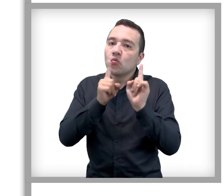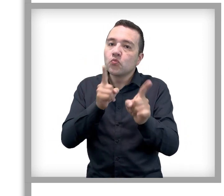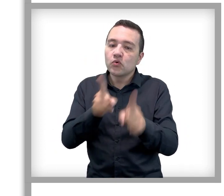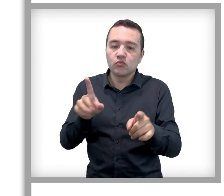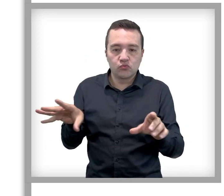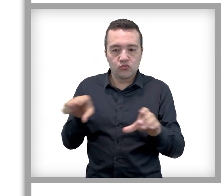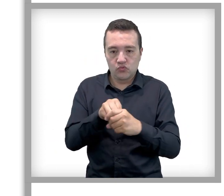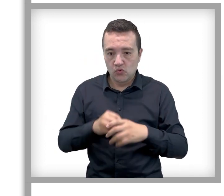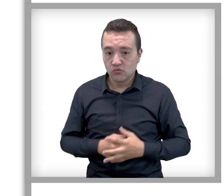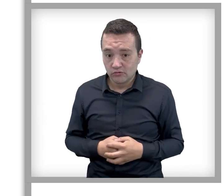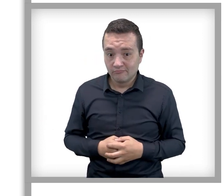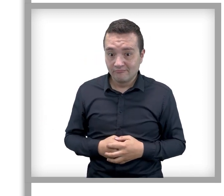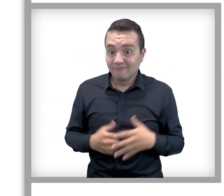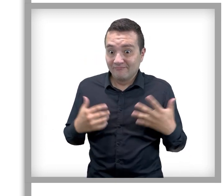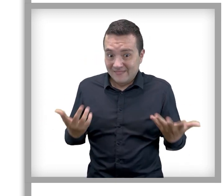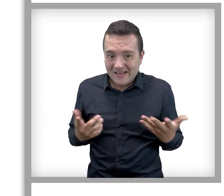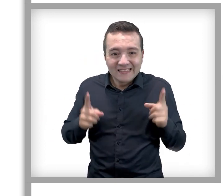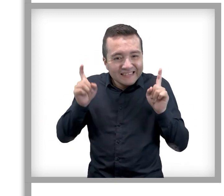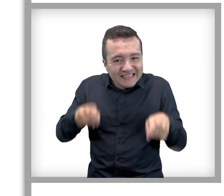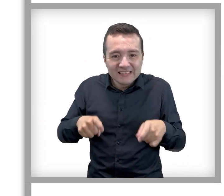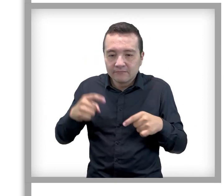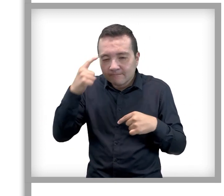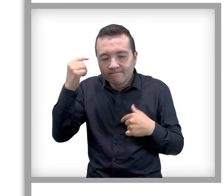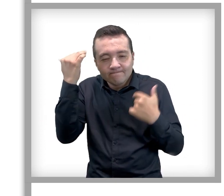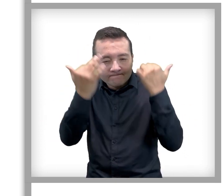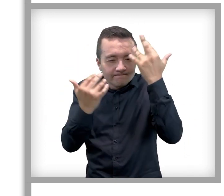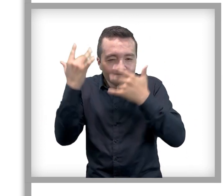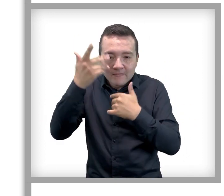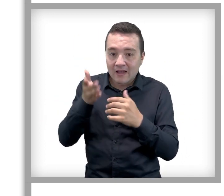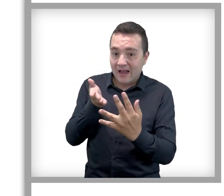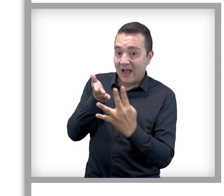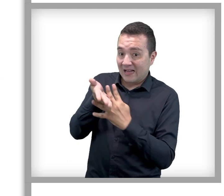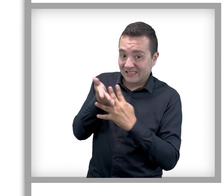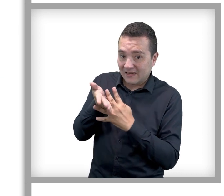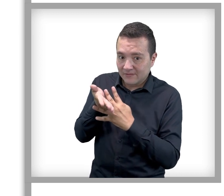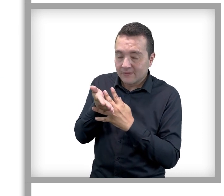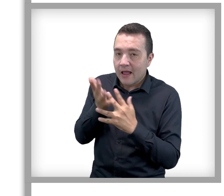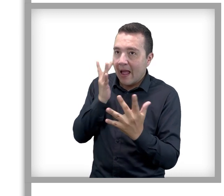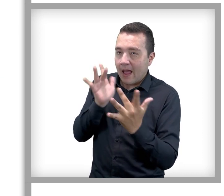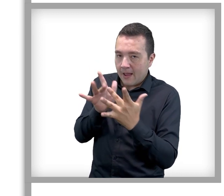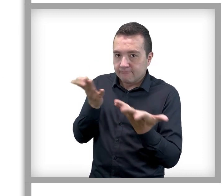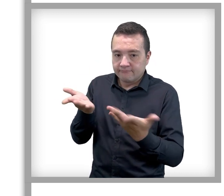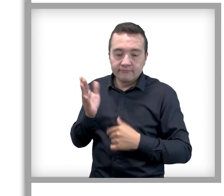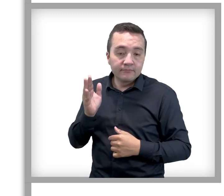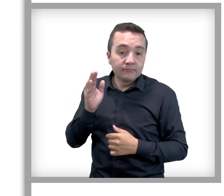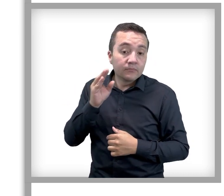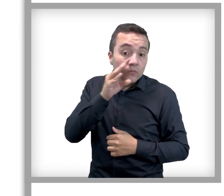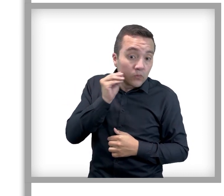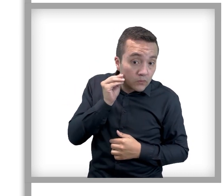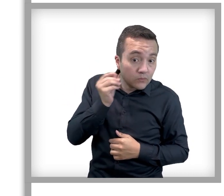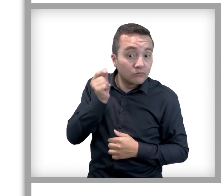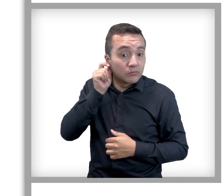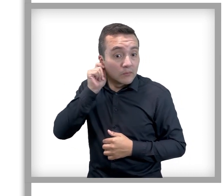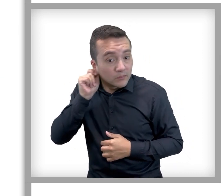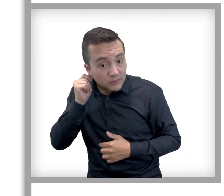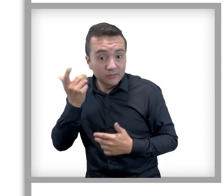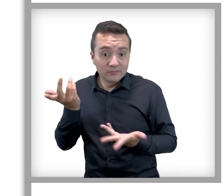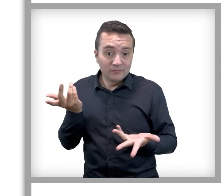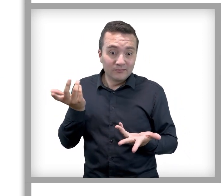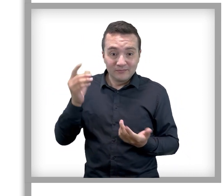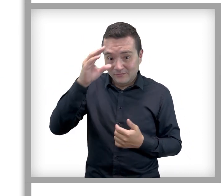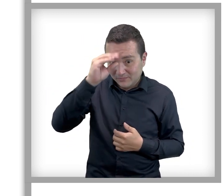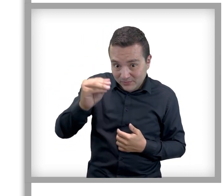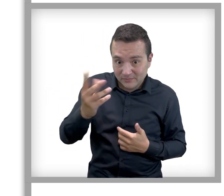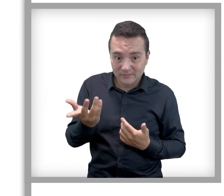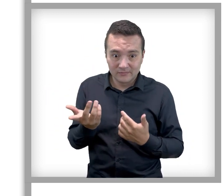you are a woman with a disability. This research aimed to engage diverse participants, but there is always more work to be done on